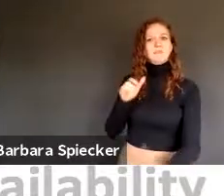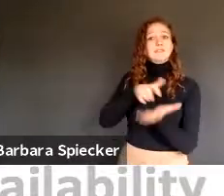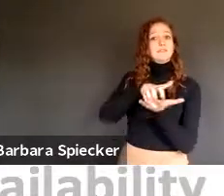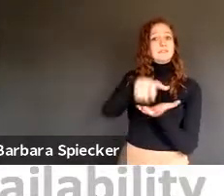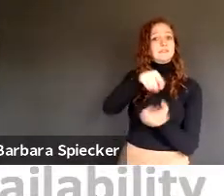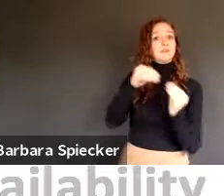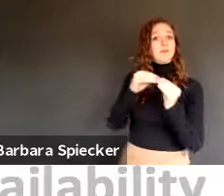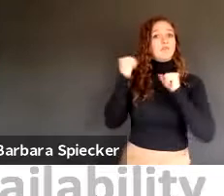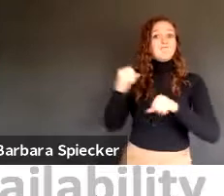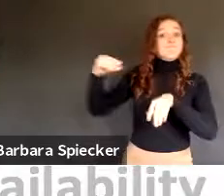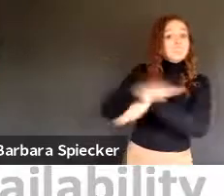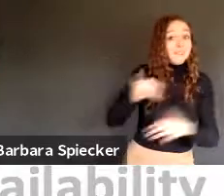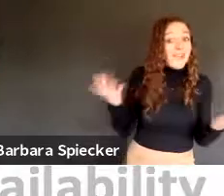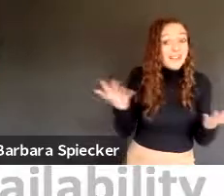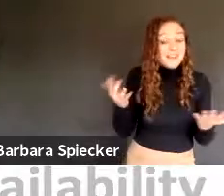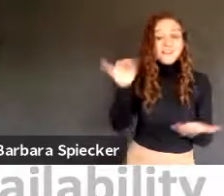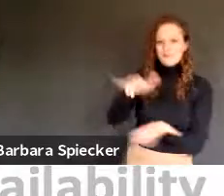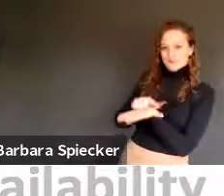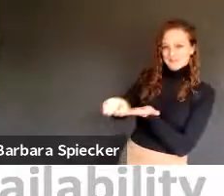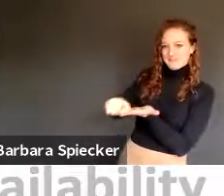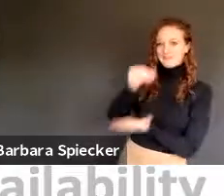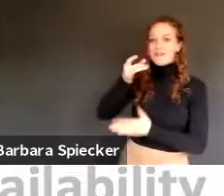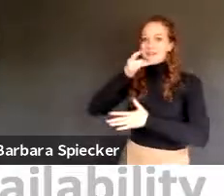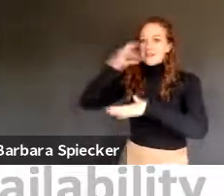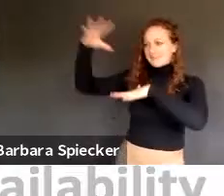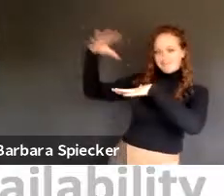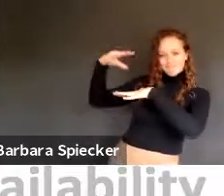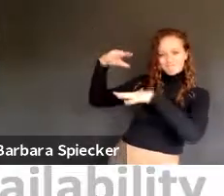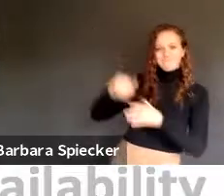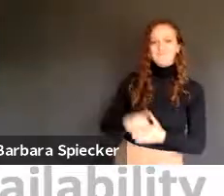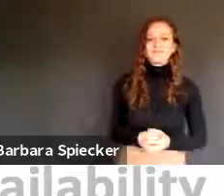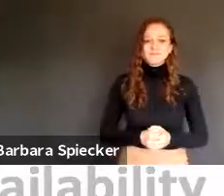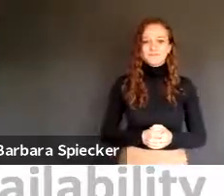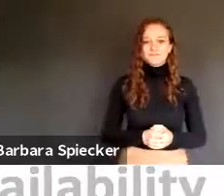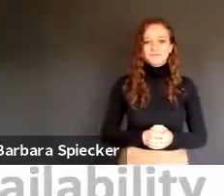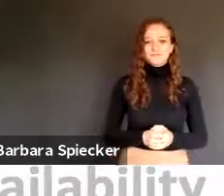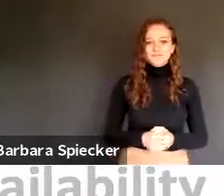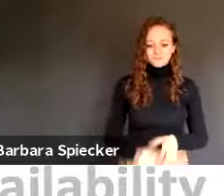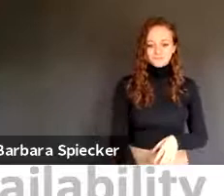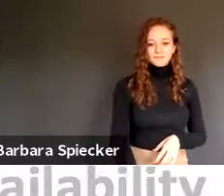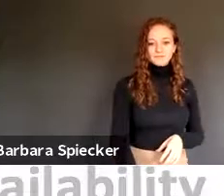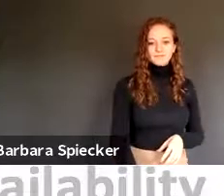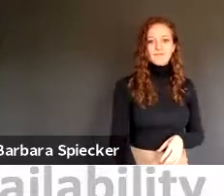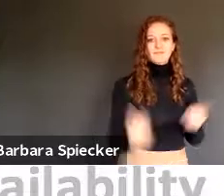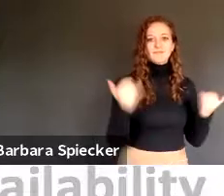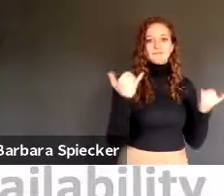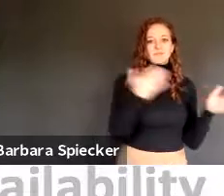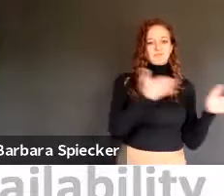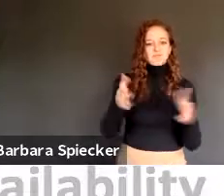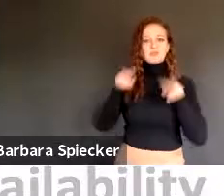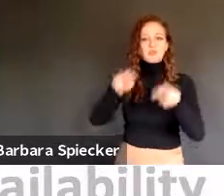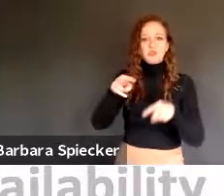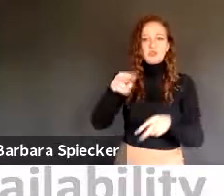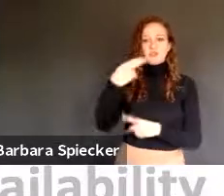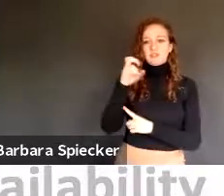So what we found is that El Nino does not affect density. Density was much more strongly driven by grazing and light